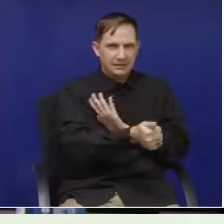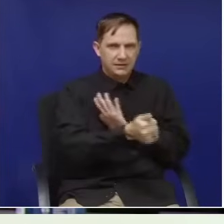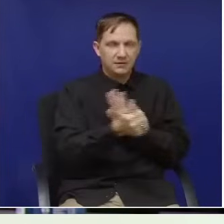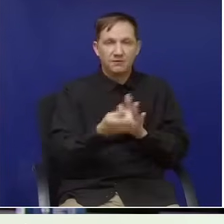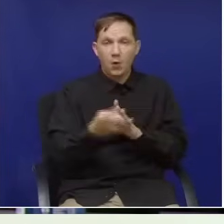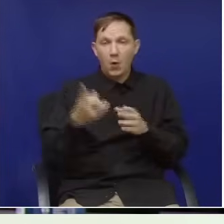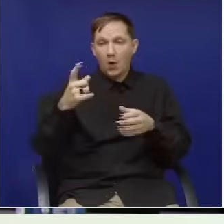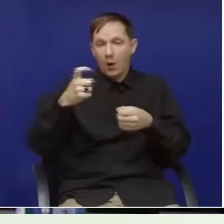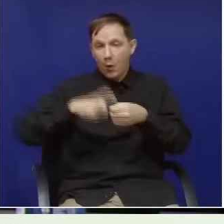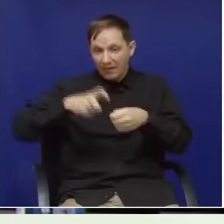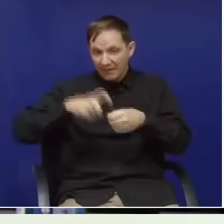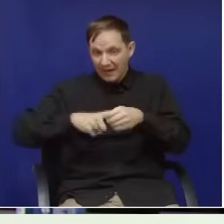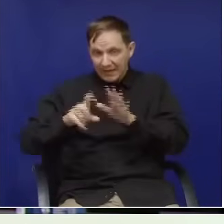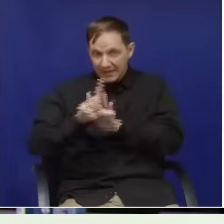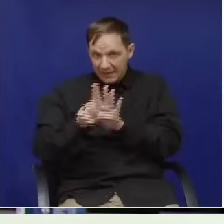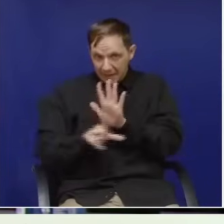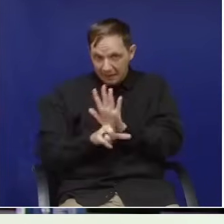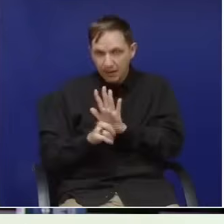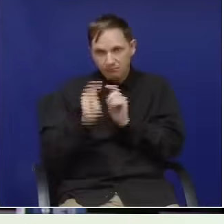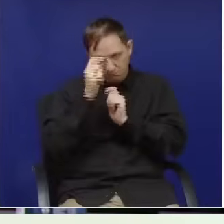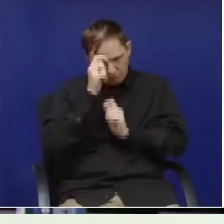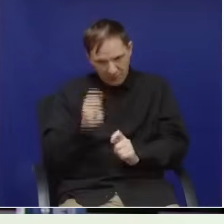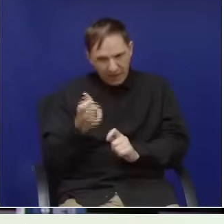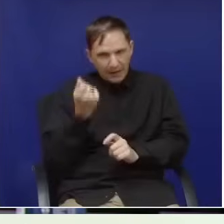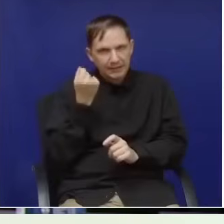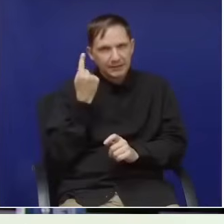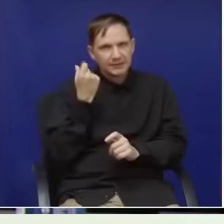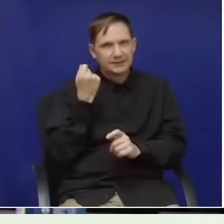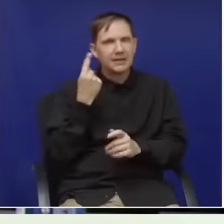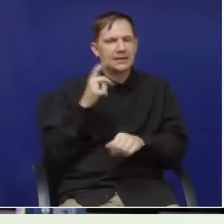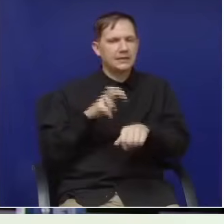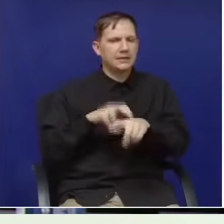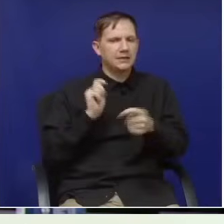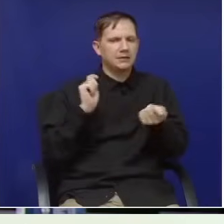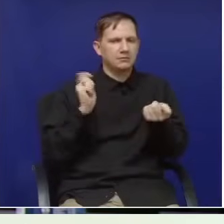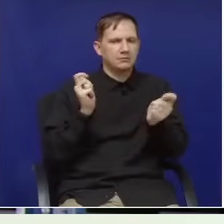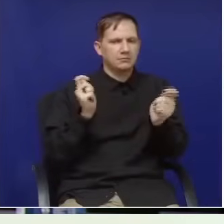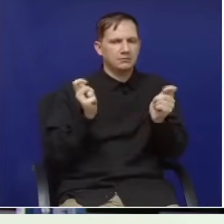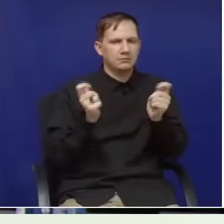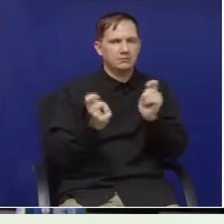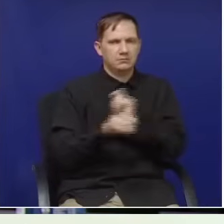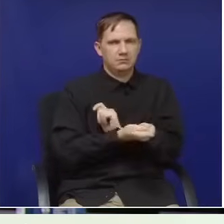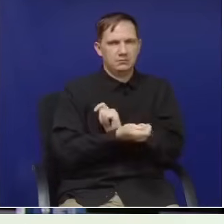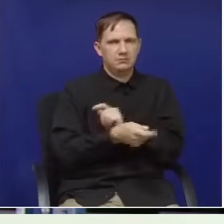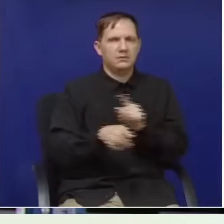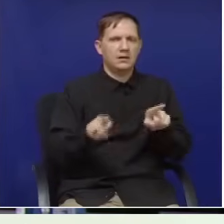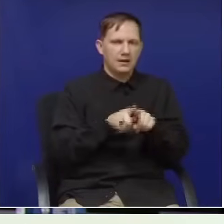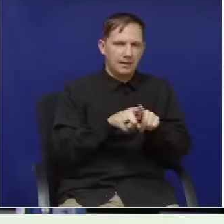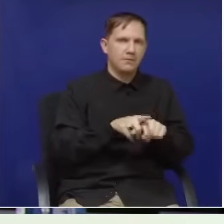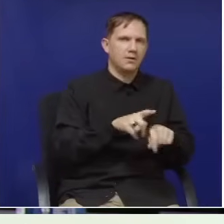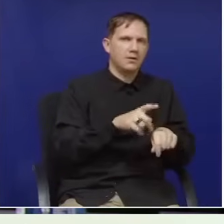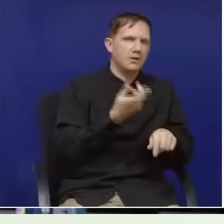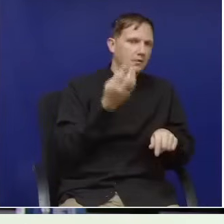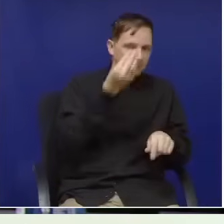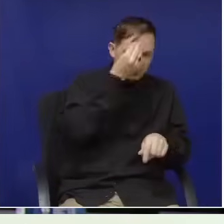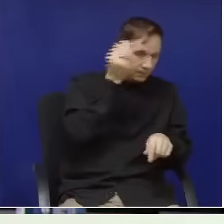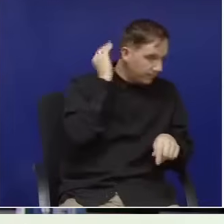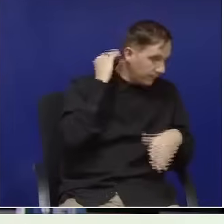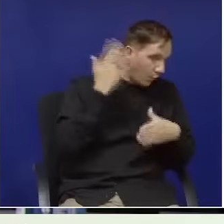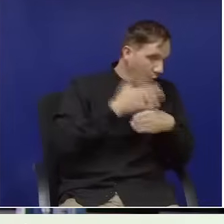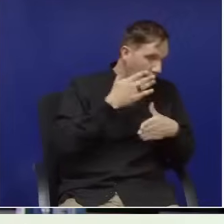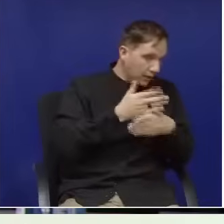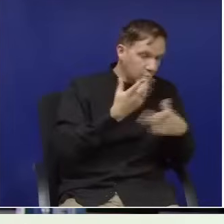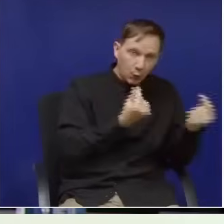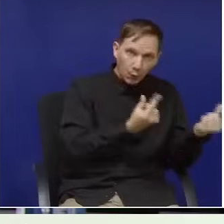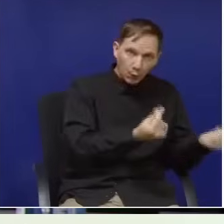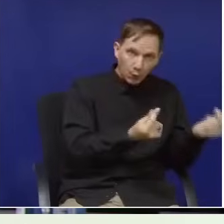qualified employees, recognizing that transformation of the profession must be balanced with operational sustainability and the specialized